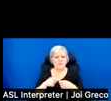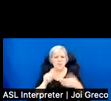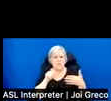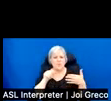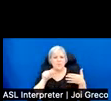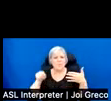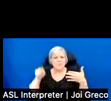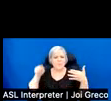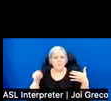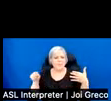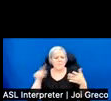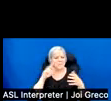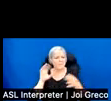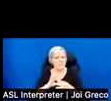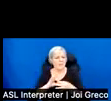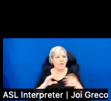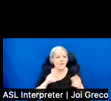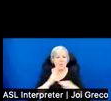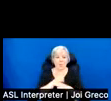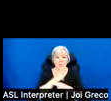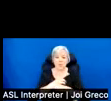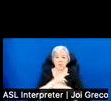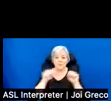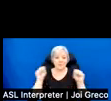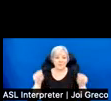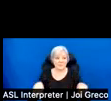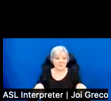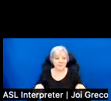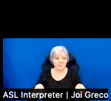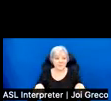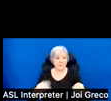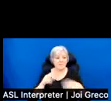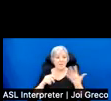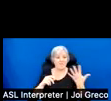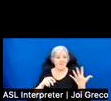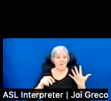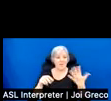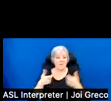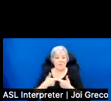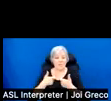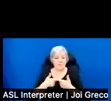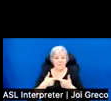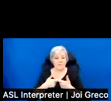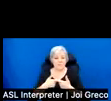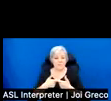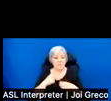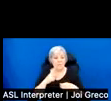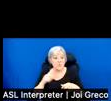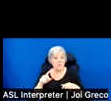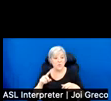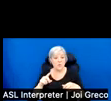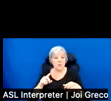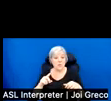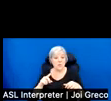person. But we use systems that use as few as 5 electrodes. So within that particular, we